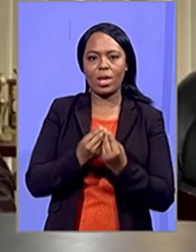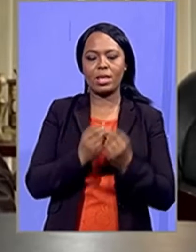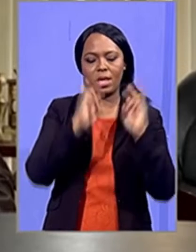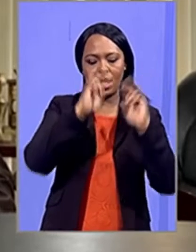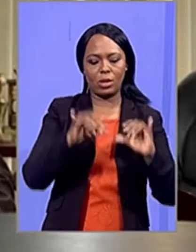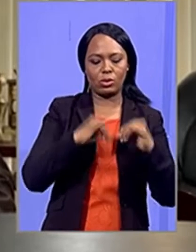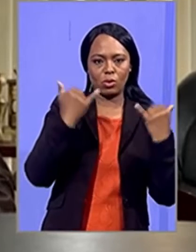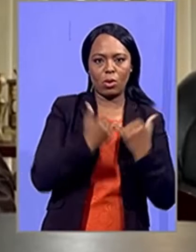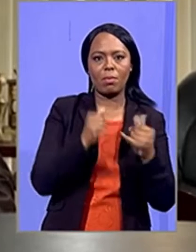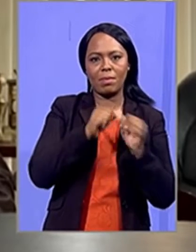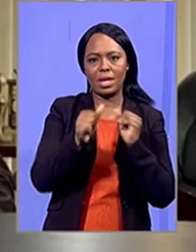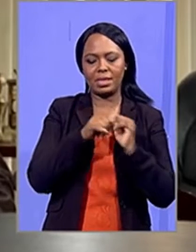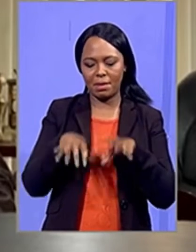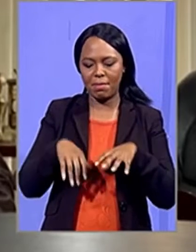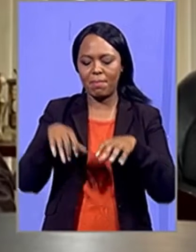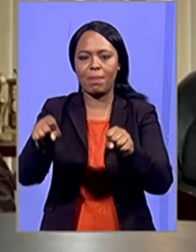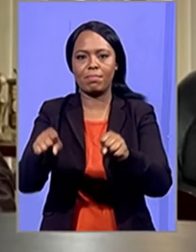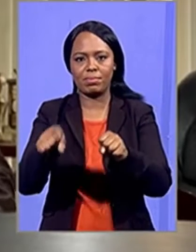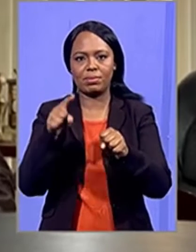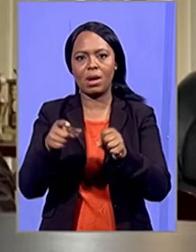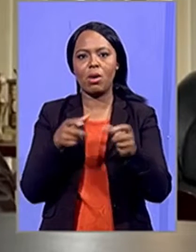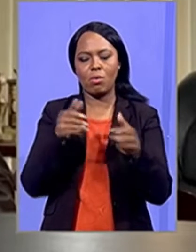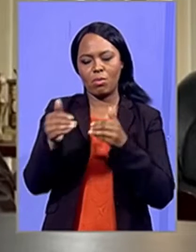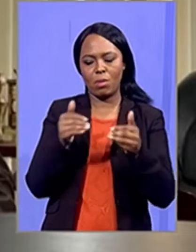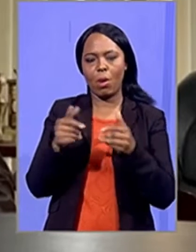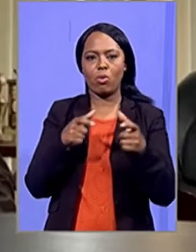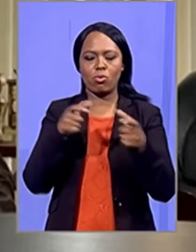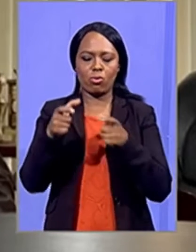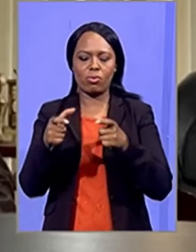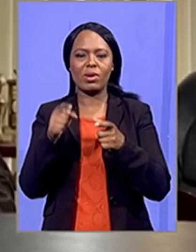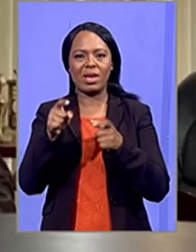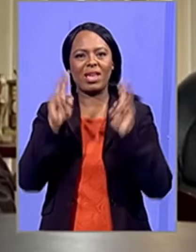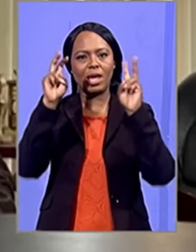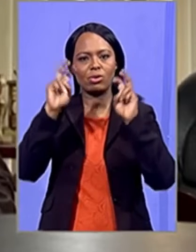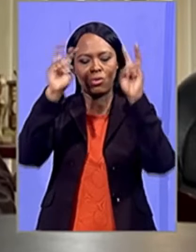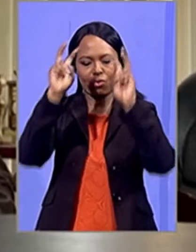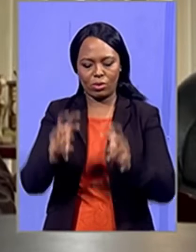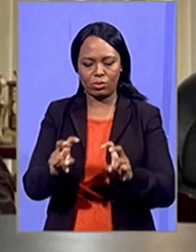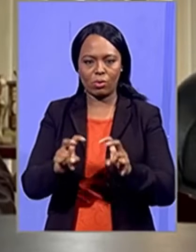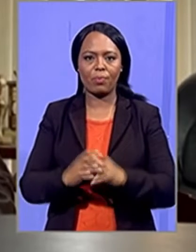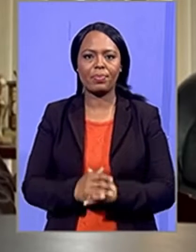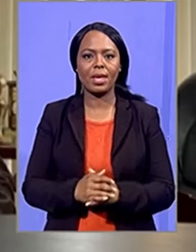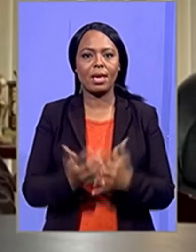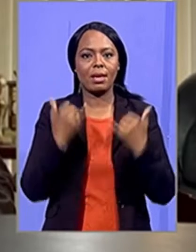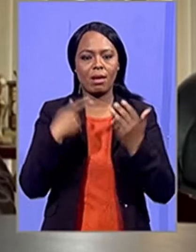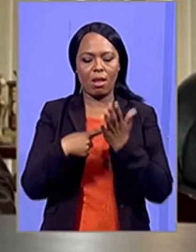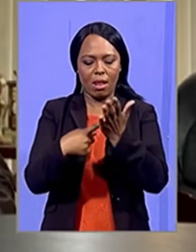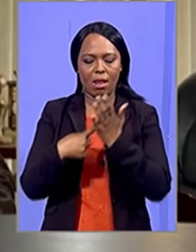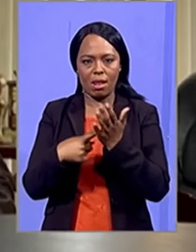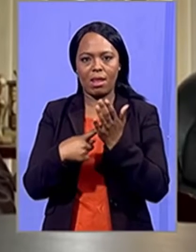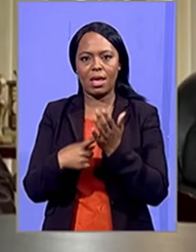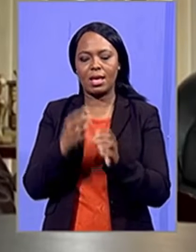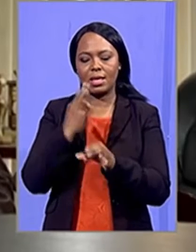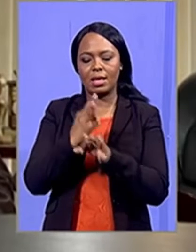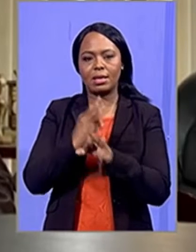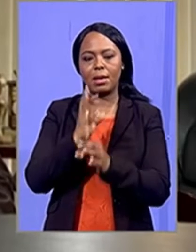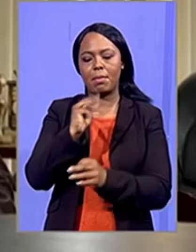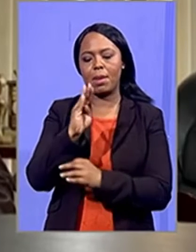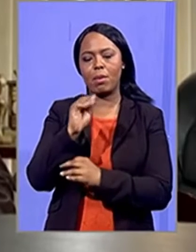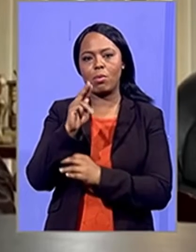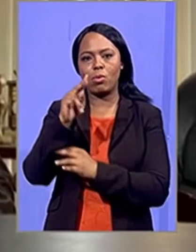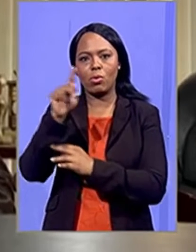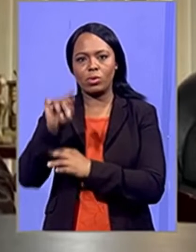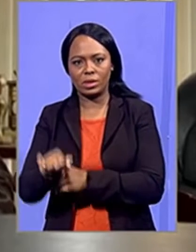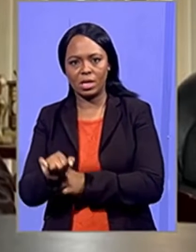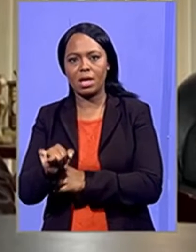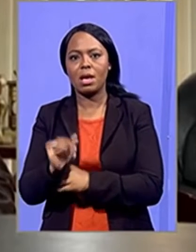nke tsamaiso ya phepelo ya motlakase ka hohle. Re se re emetse ofisi ya deputy president David Mabuza go netefatsa letsatsi